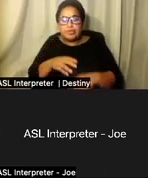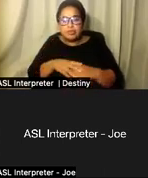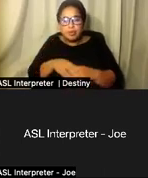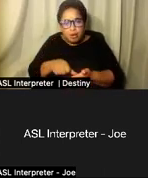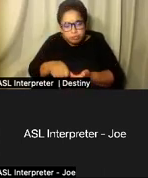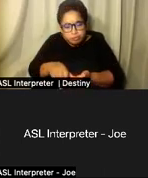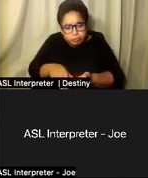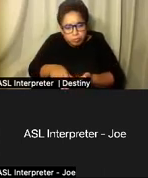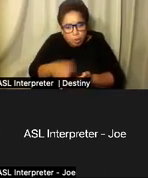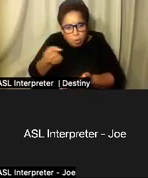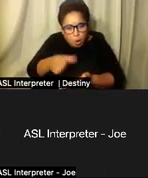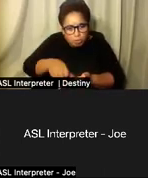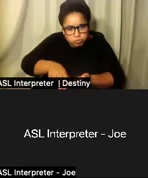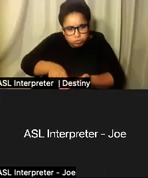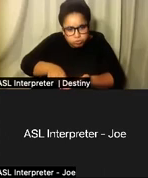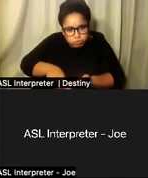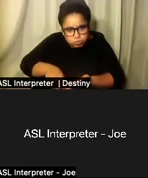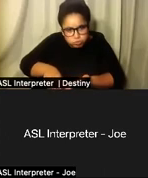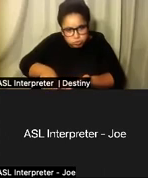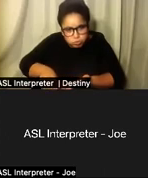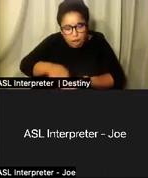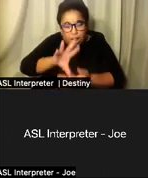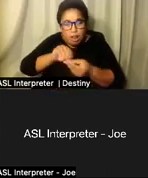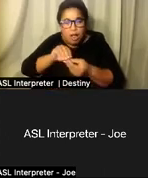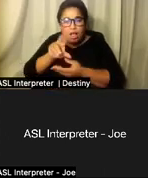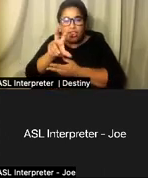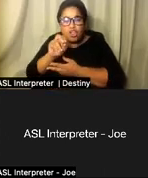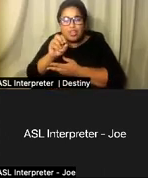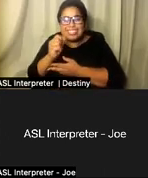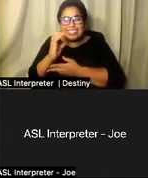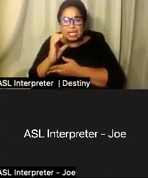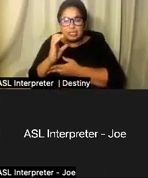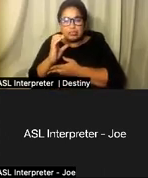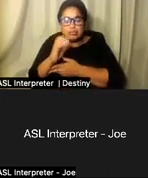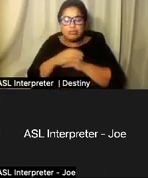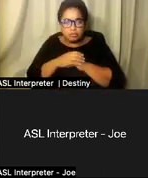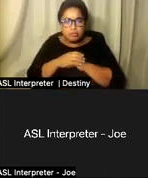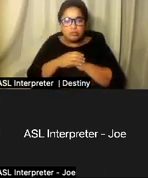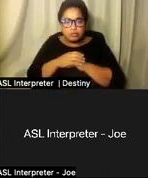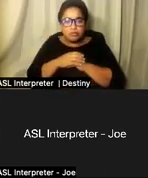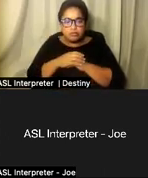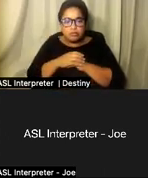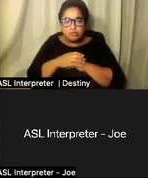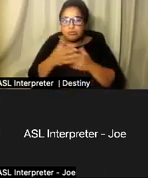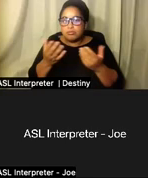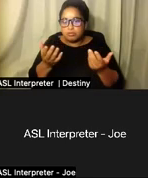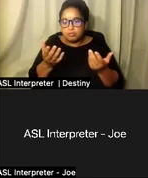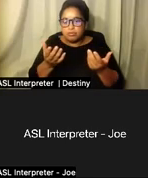you hold it down for 30 seconds, okay? Just that's